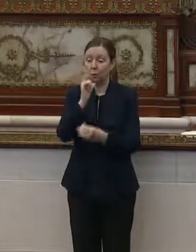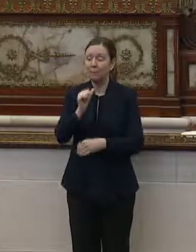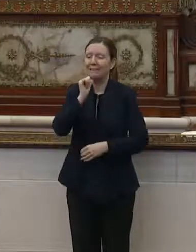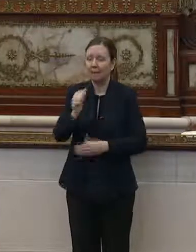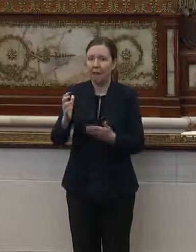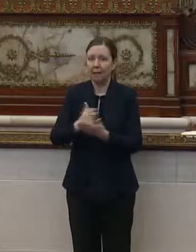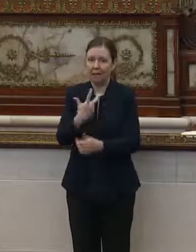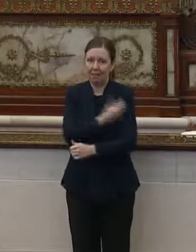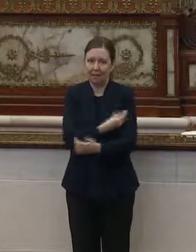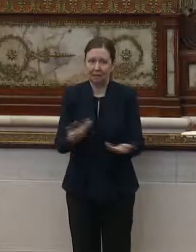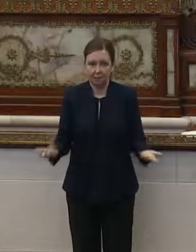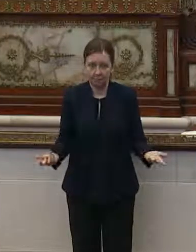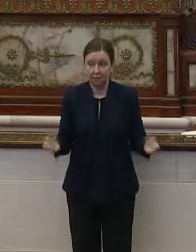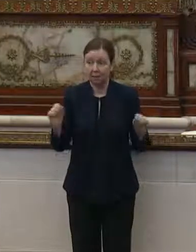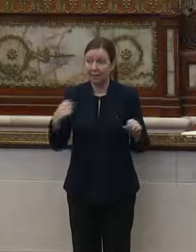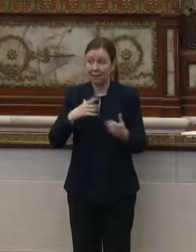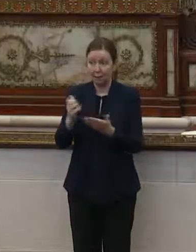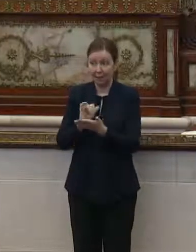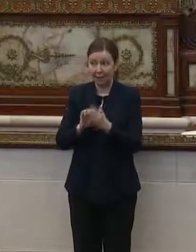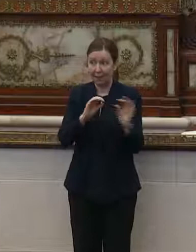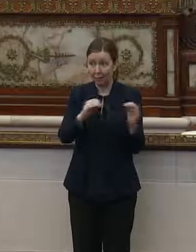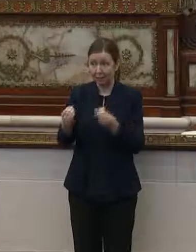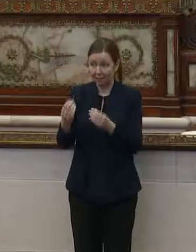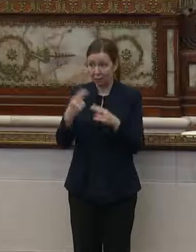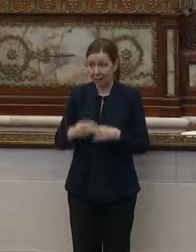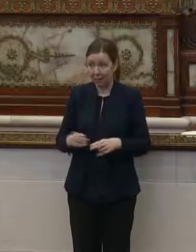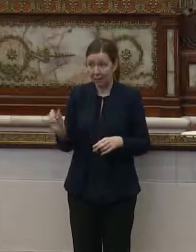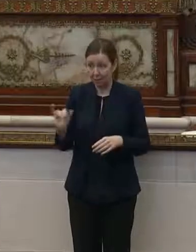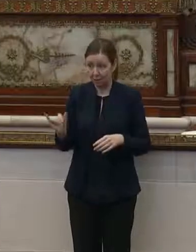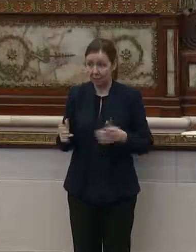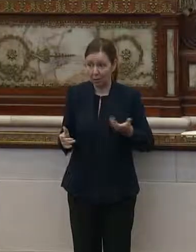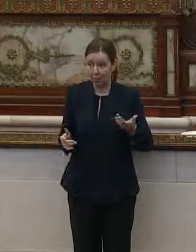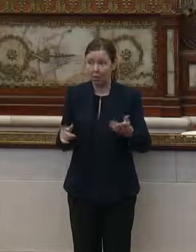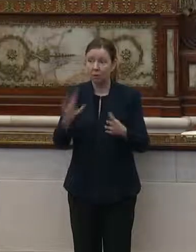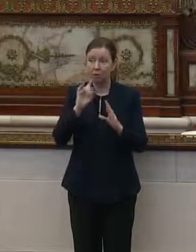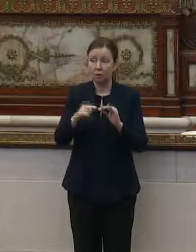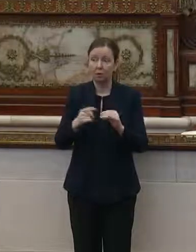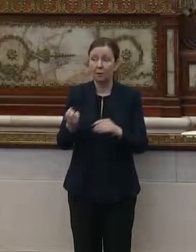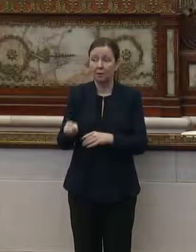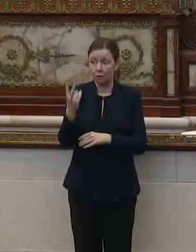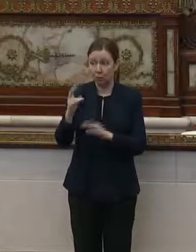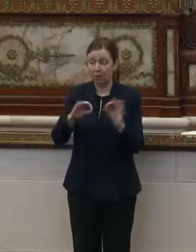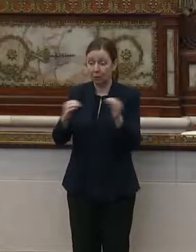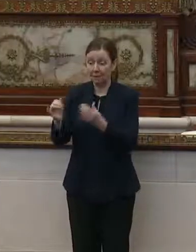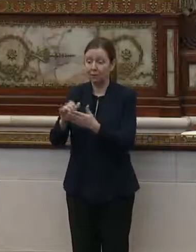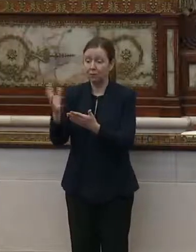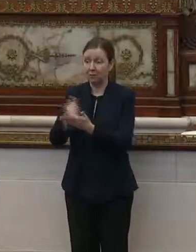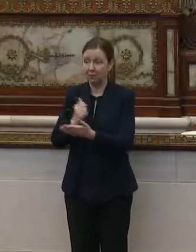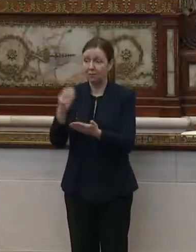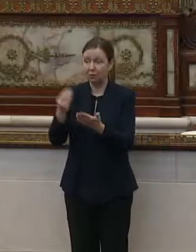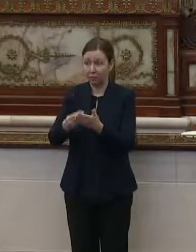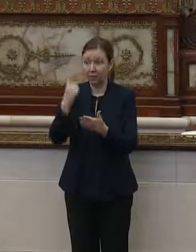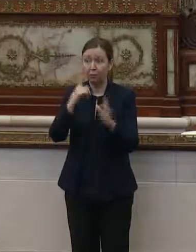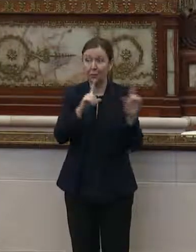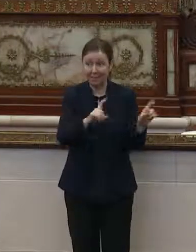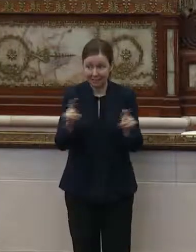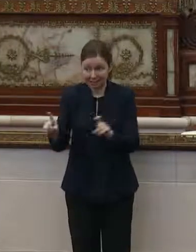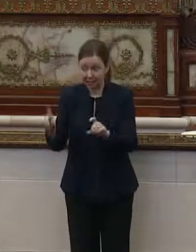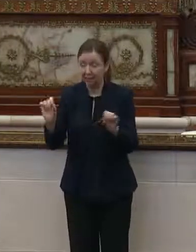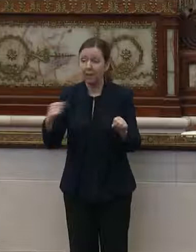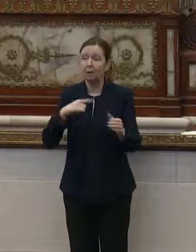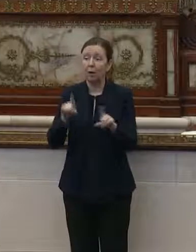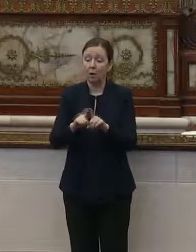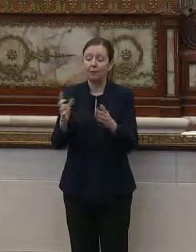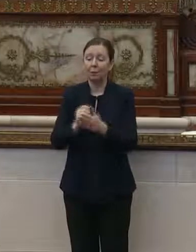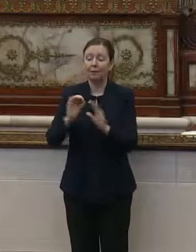get vaccines. Can we get those organizations as well, too? Yes. As you talked about the organizations who received funding for testing. Can we also get